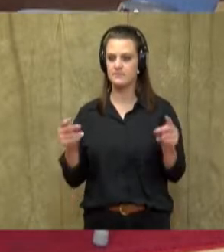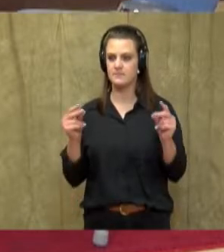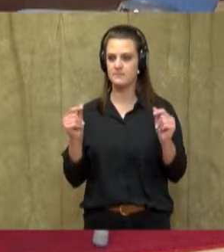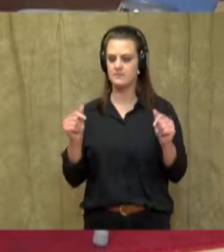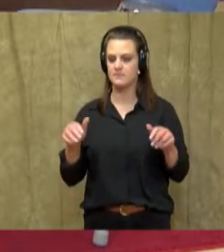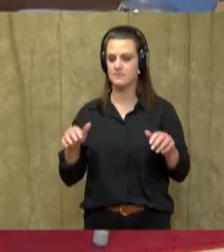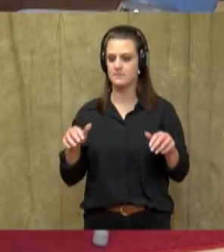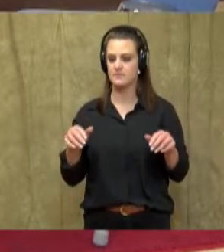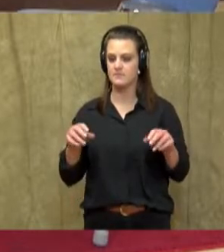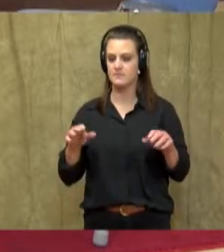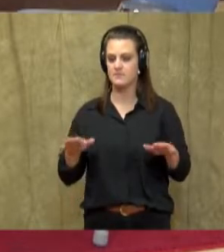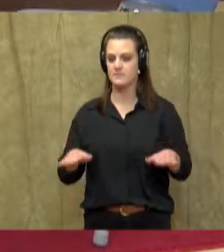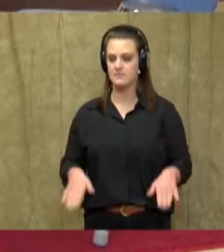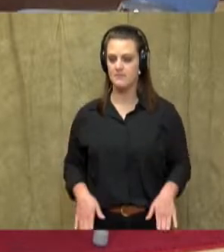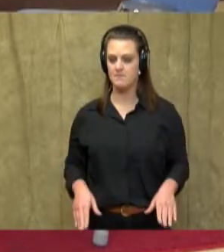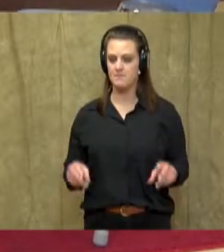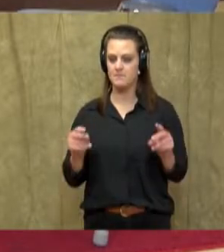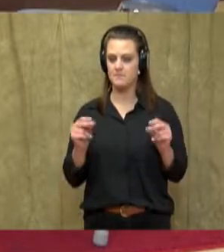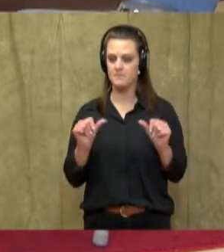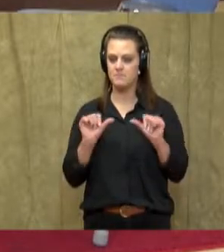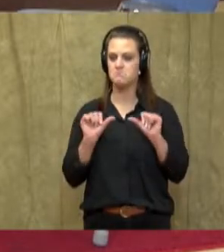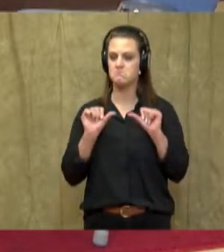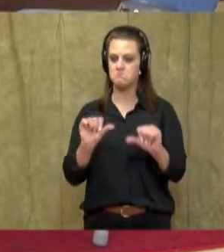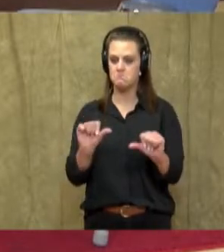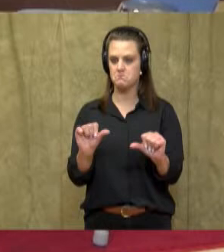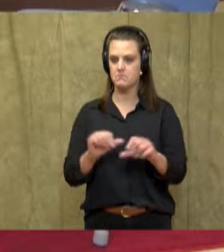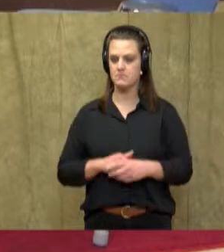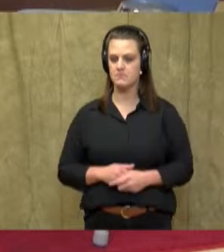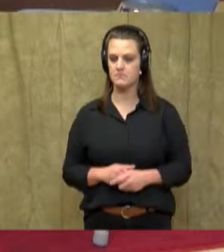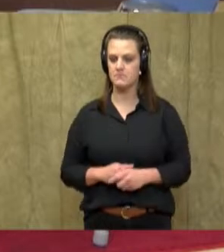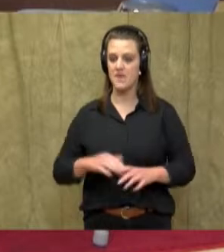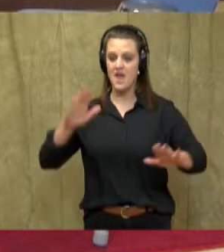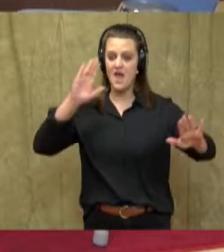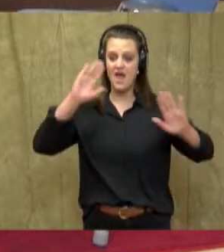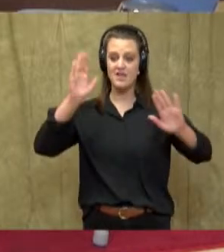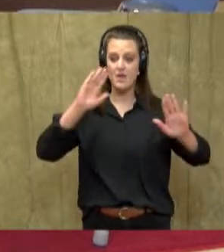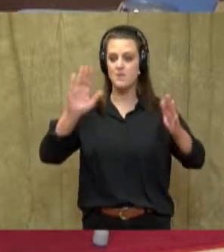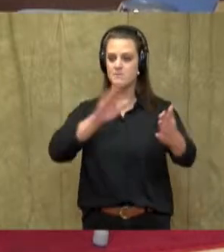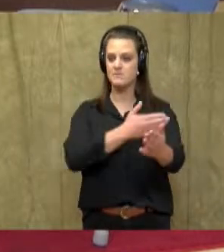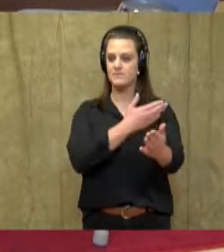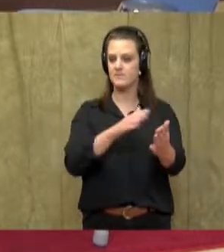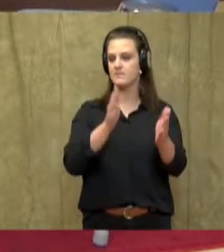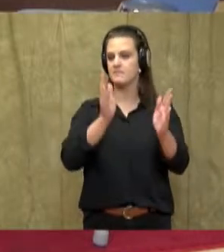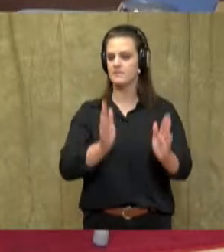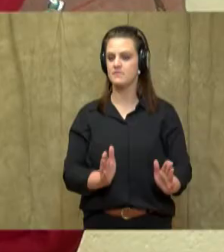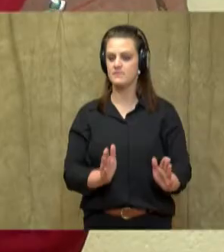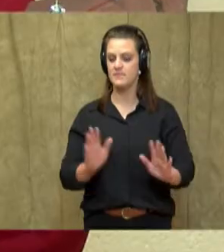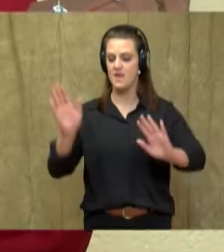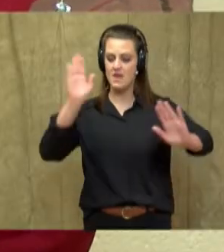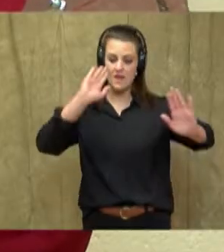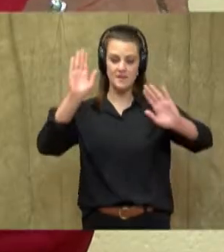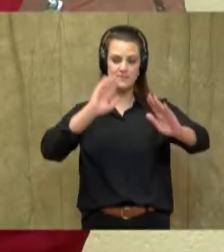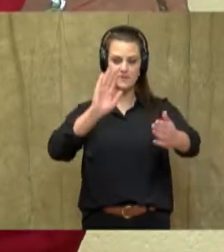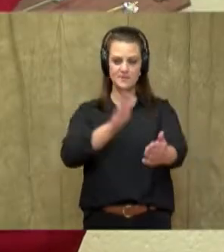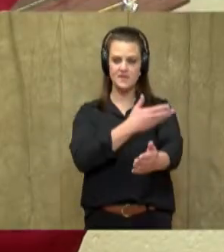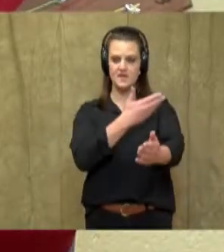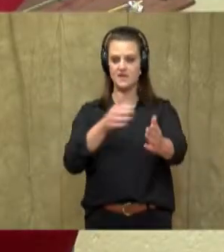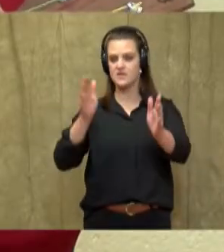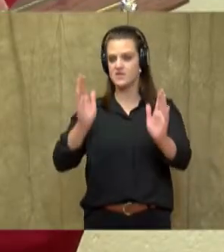snap, pat, snap. Keep going and sing. Hello, musicians.